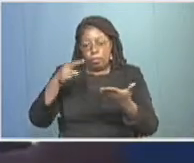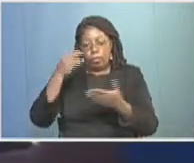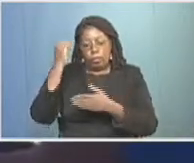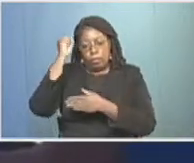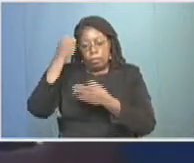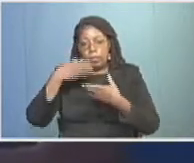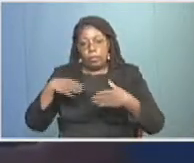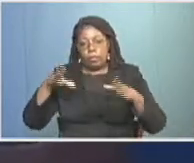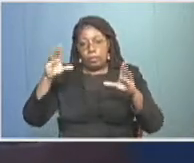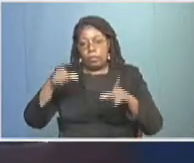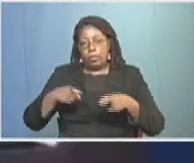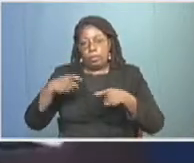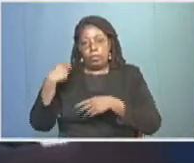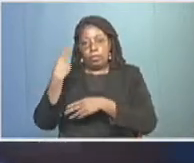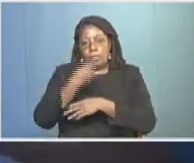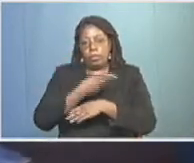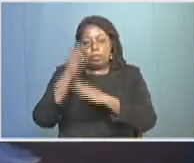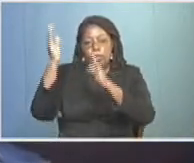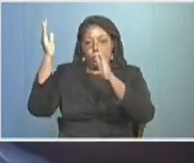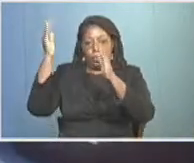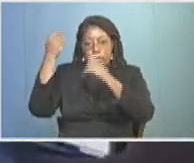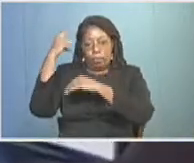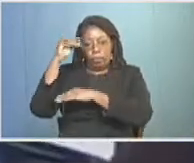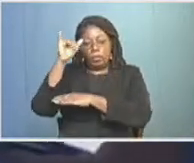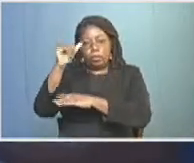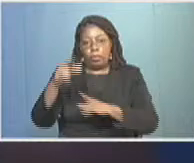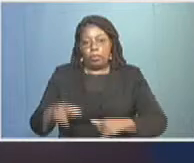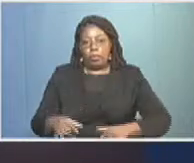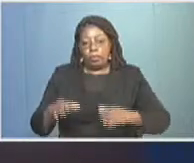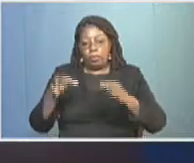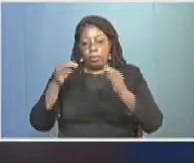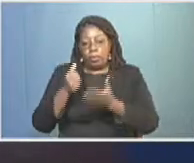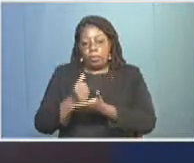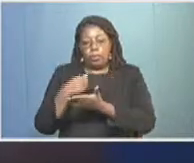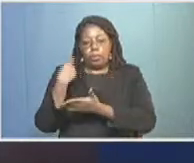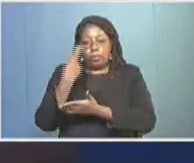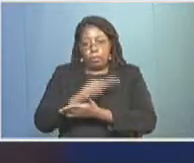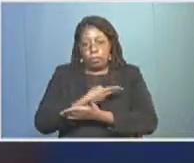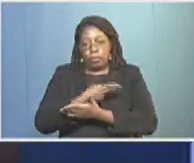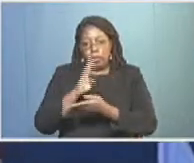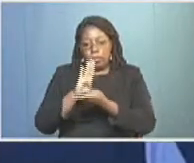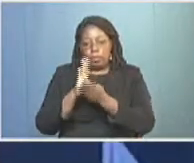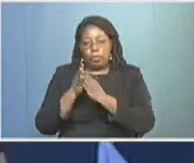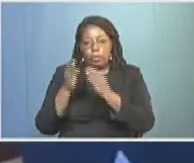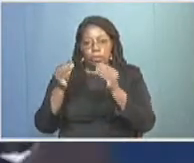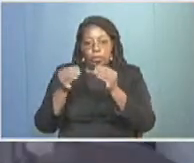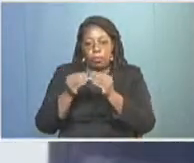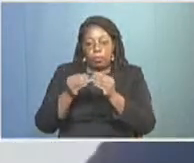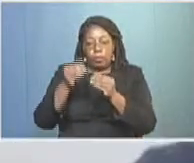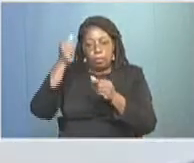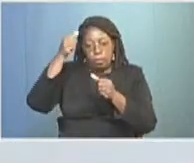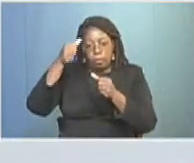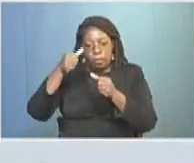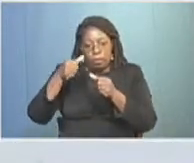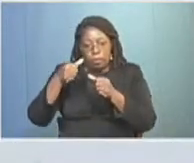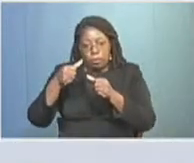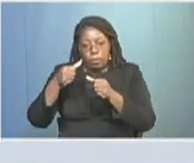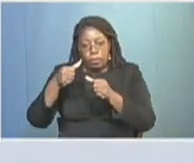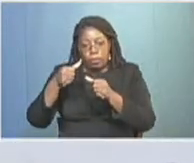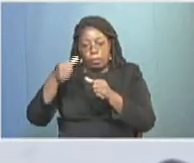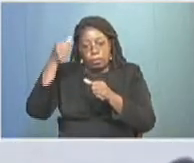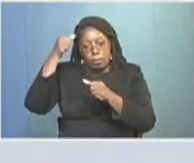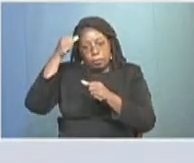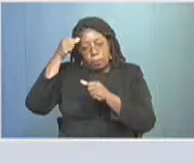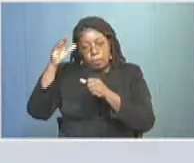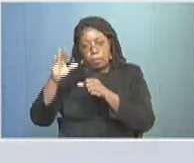sacrifice gave us the hope of eternal life. Help us to become more mindful of the bond that we